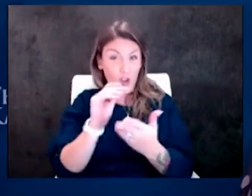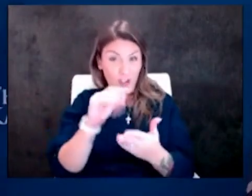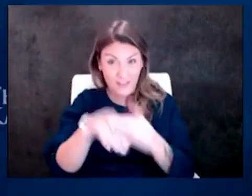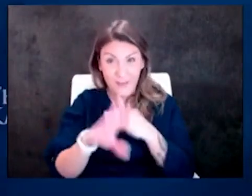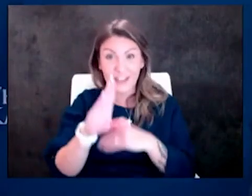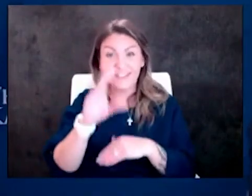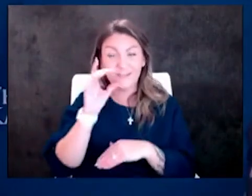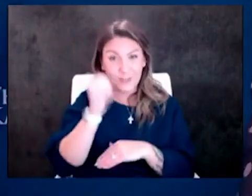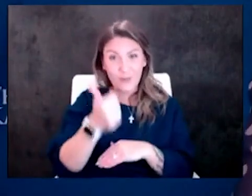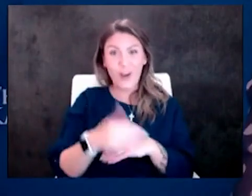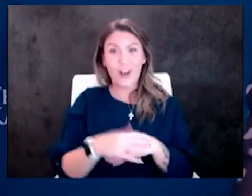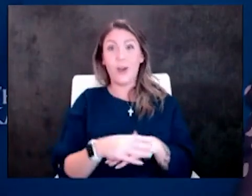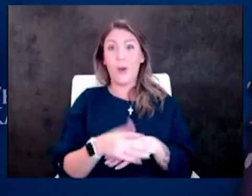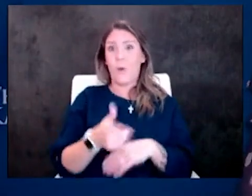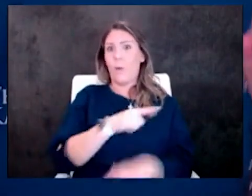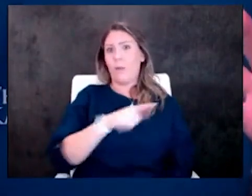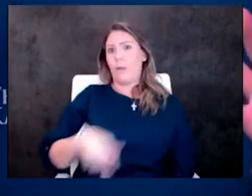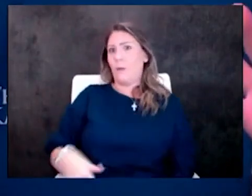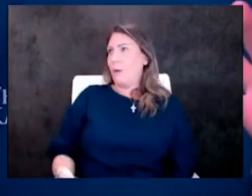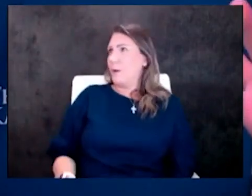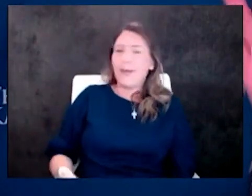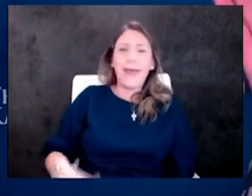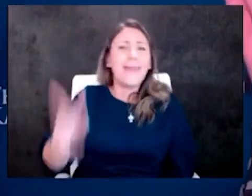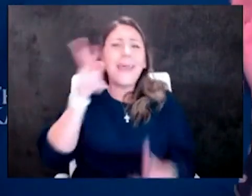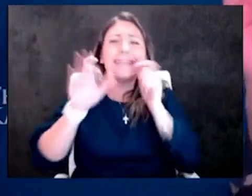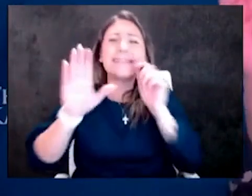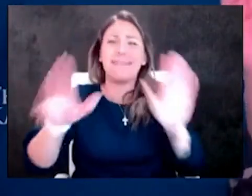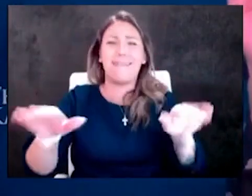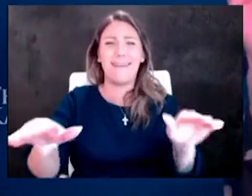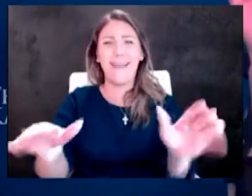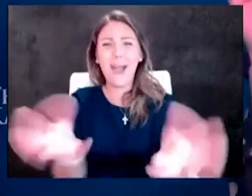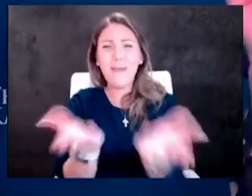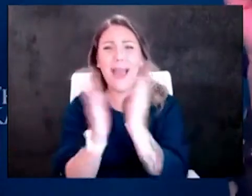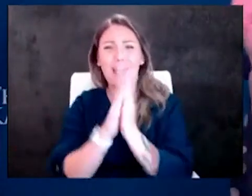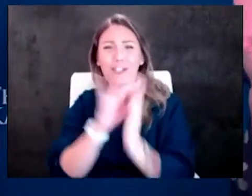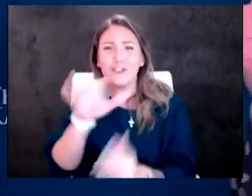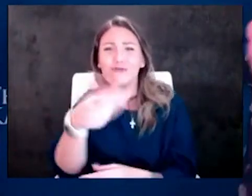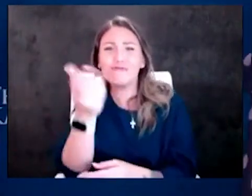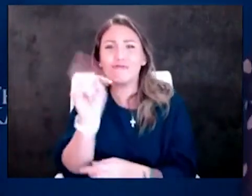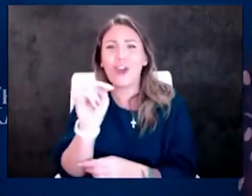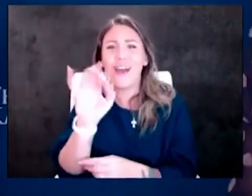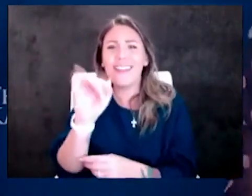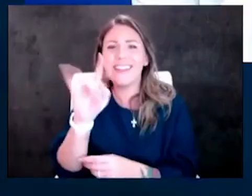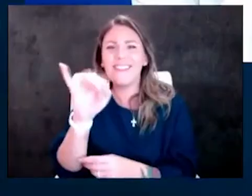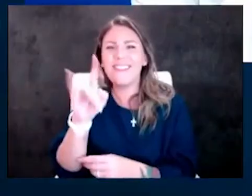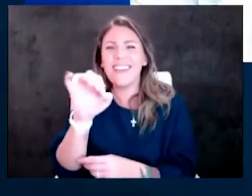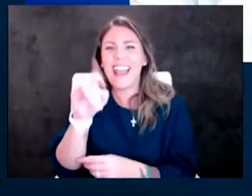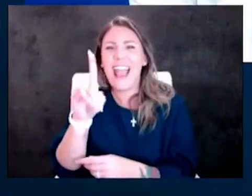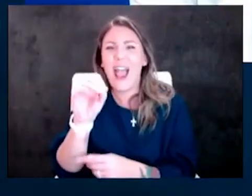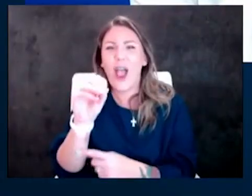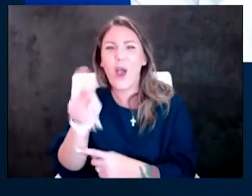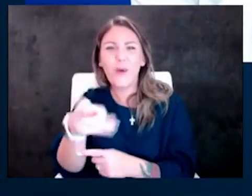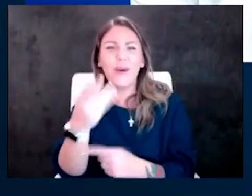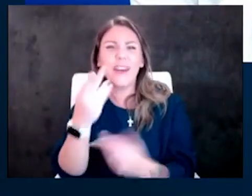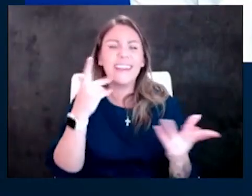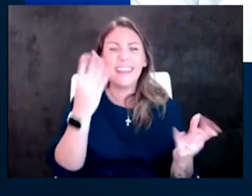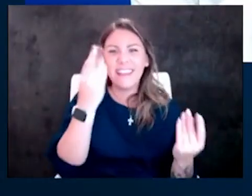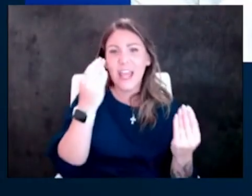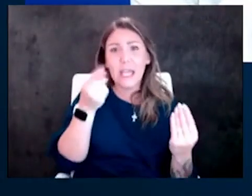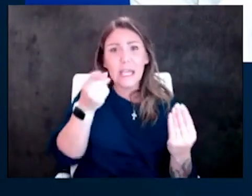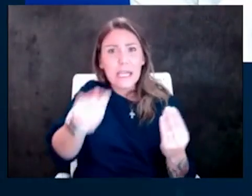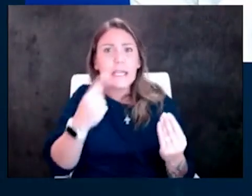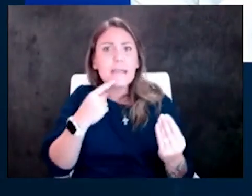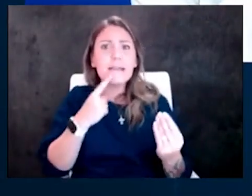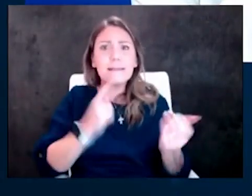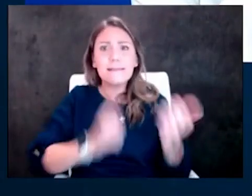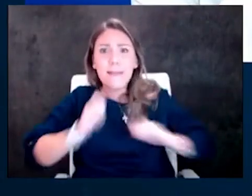go. Okay, so people are taking Listen, all this. let me ask John Lithgow what he thinks. Okay, see, he's a movie star, so he's got